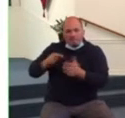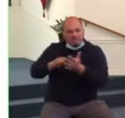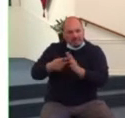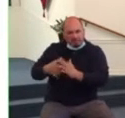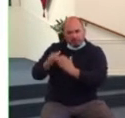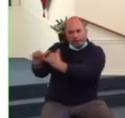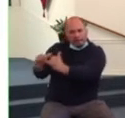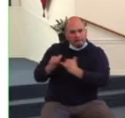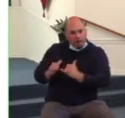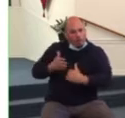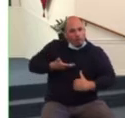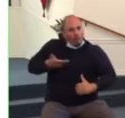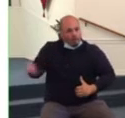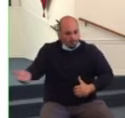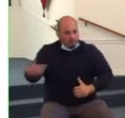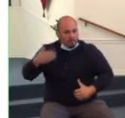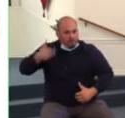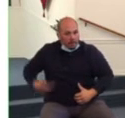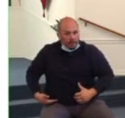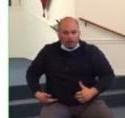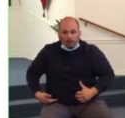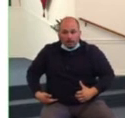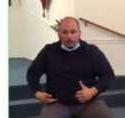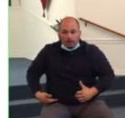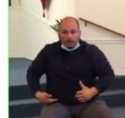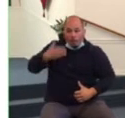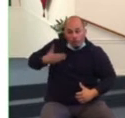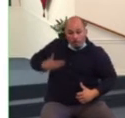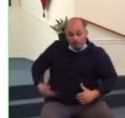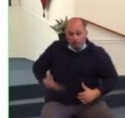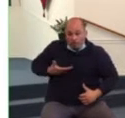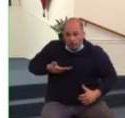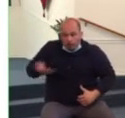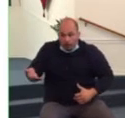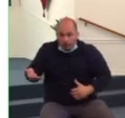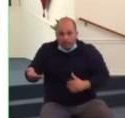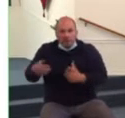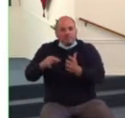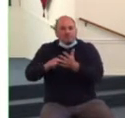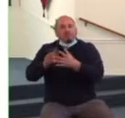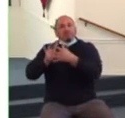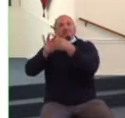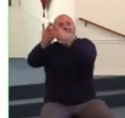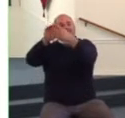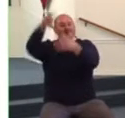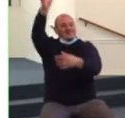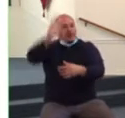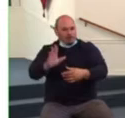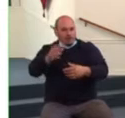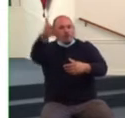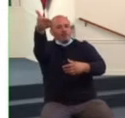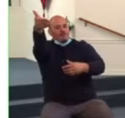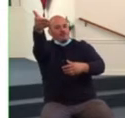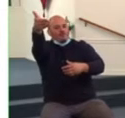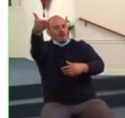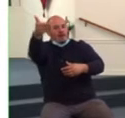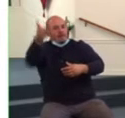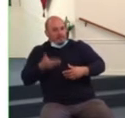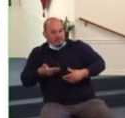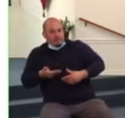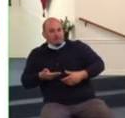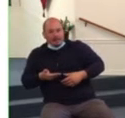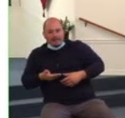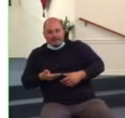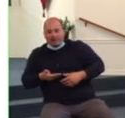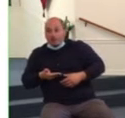all who is the greatest." Let's go just a little further. "Master," said John, "we saw someone driving out